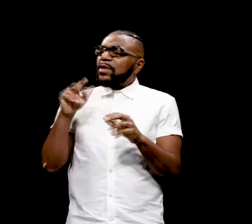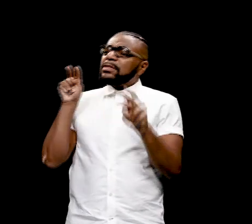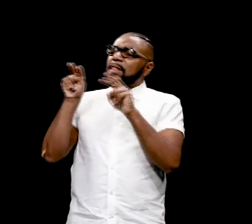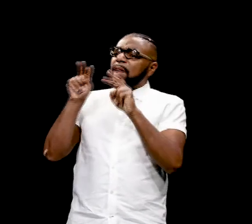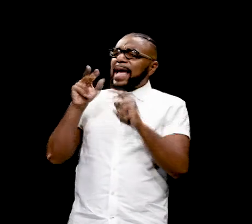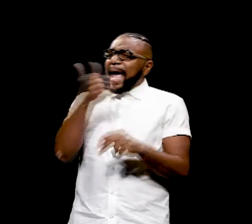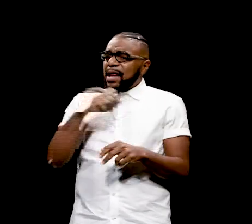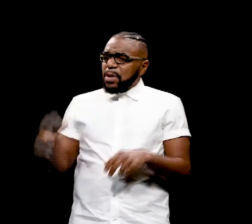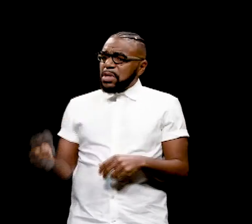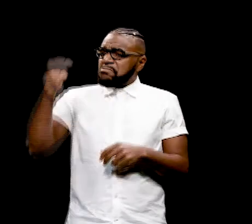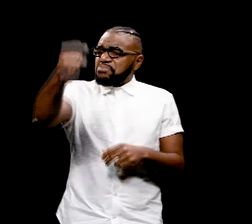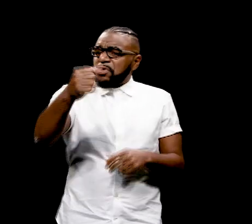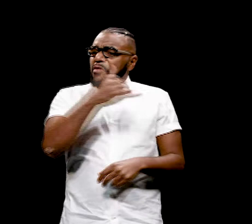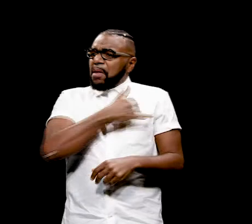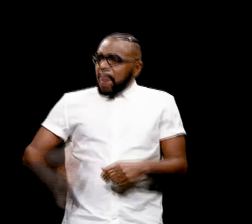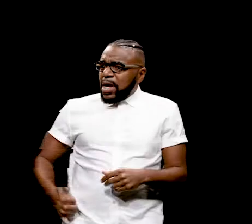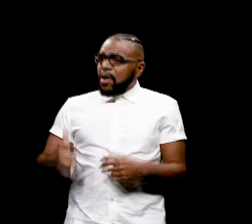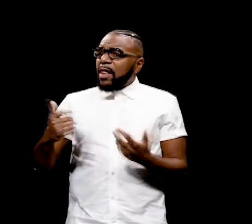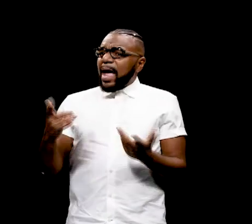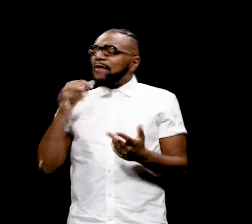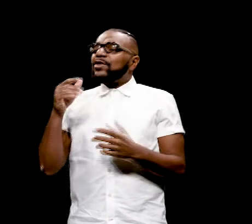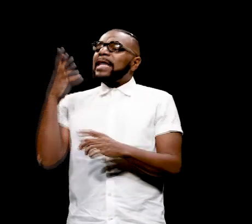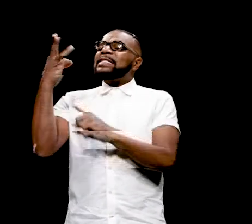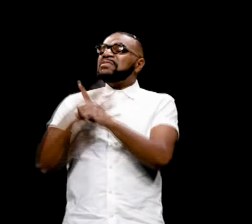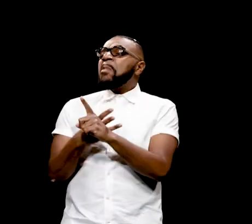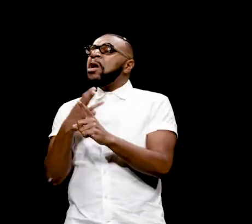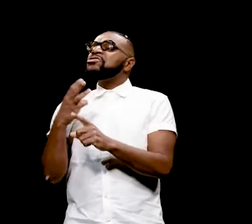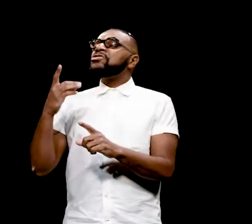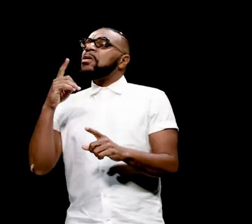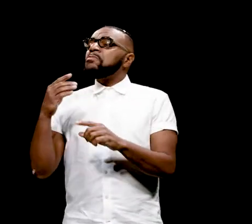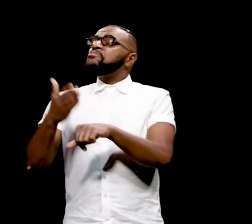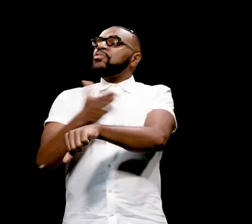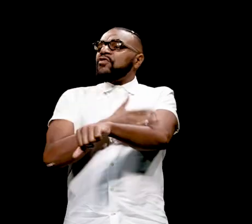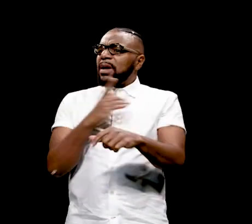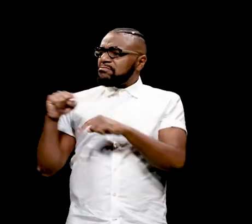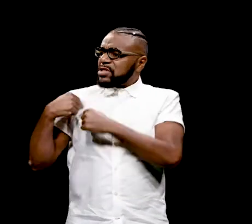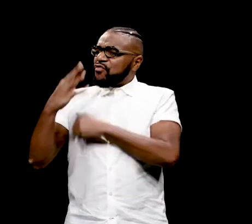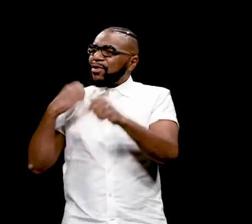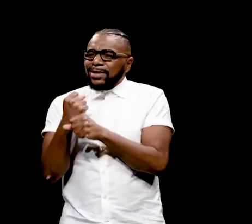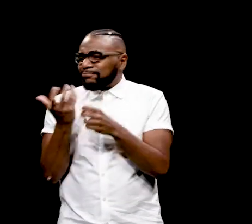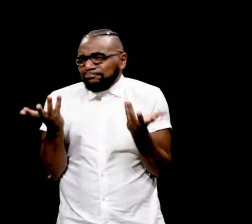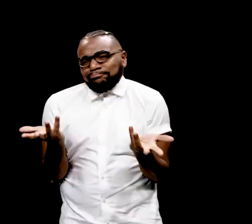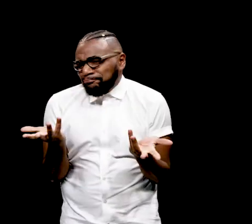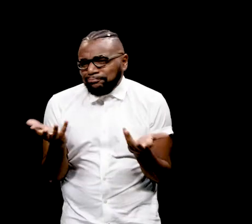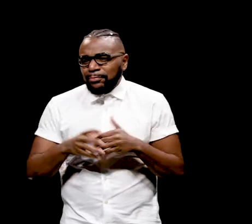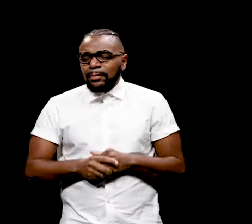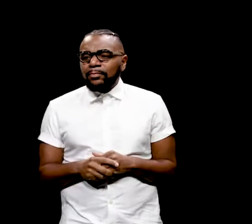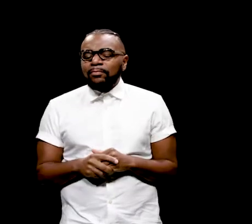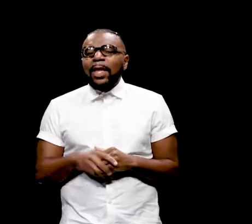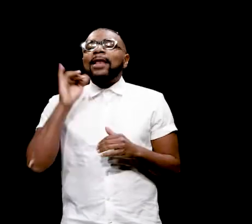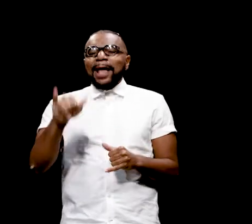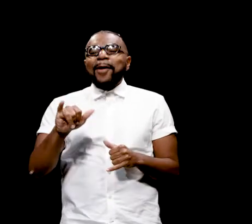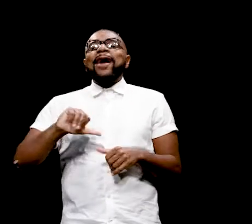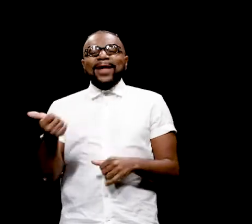just in the last 6-8 months, but over the last 4 years. Thank you. We are now going to take a small break to hear